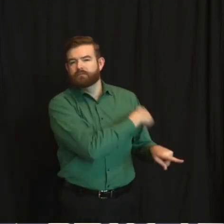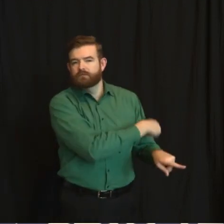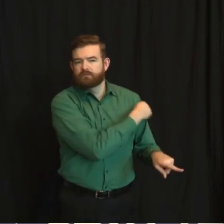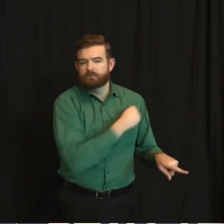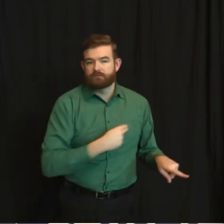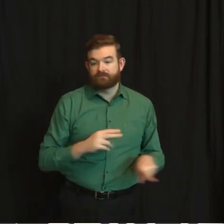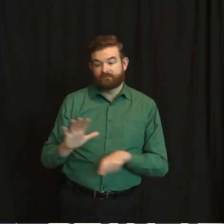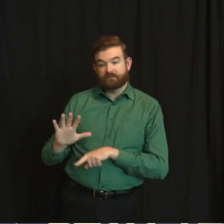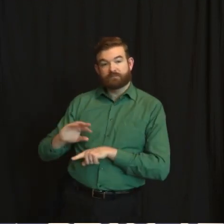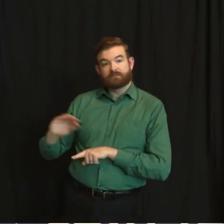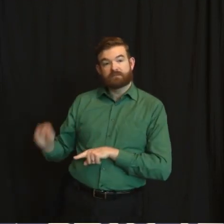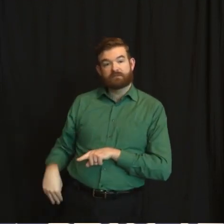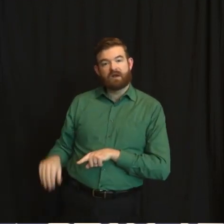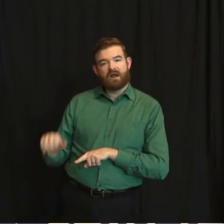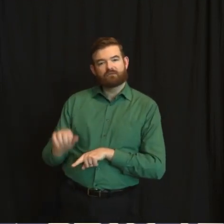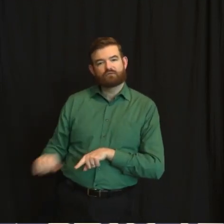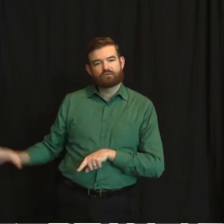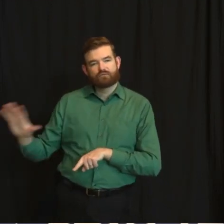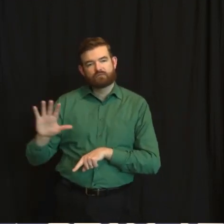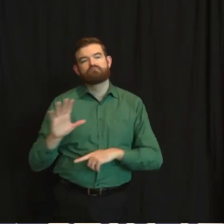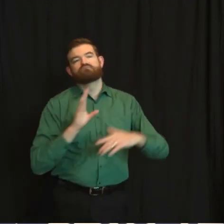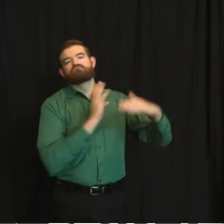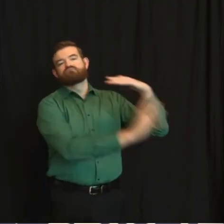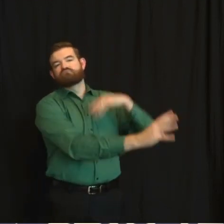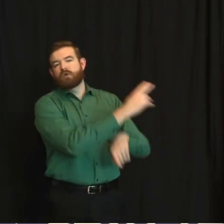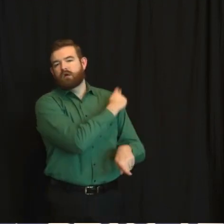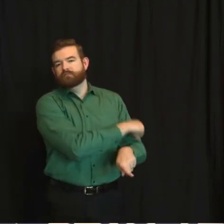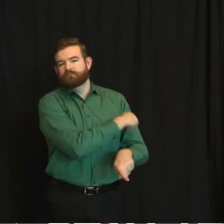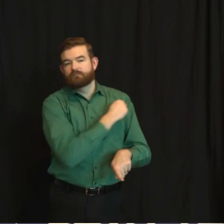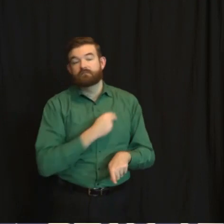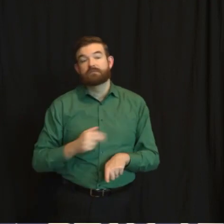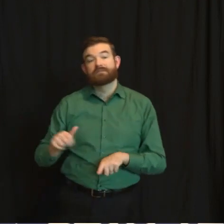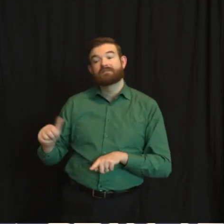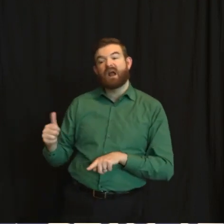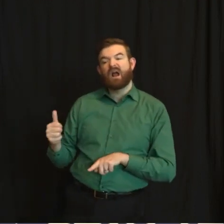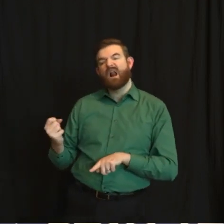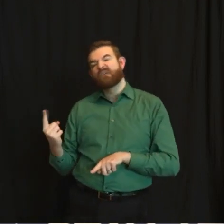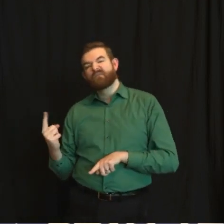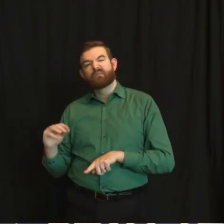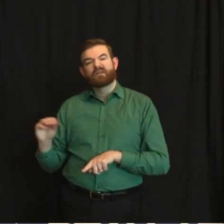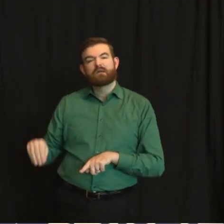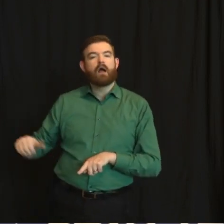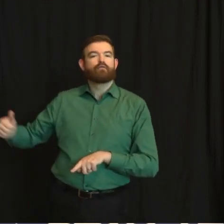4.9% Asian, and 10.8% other.